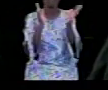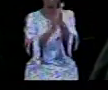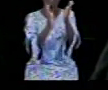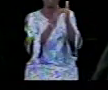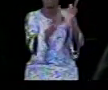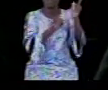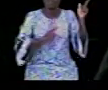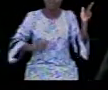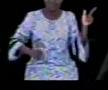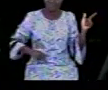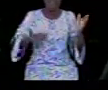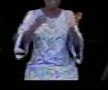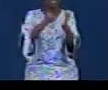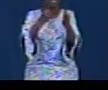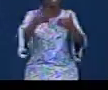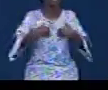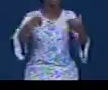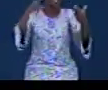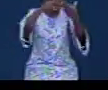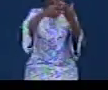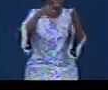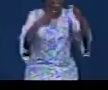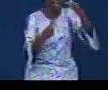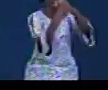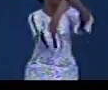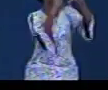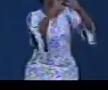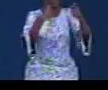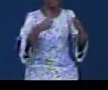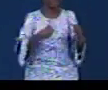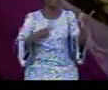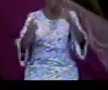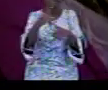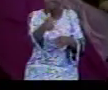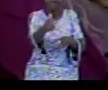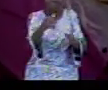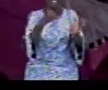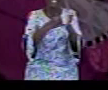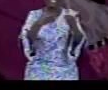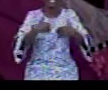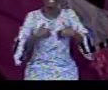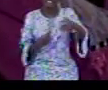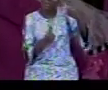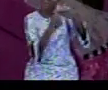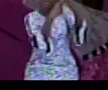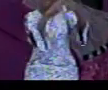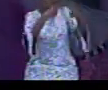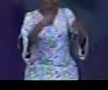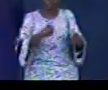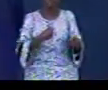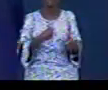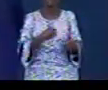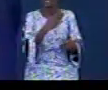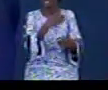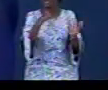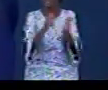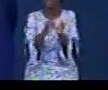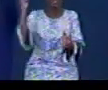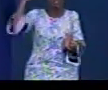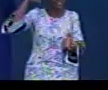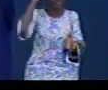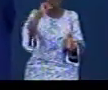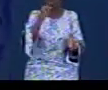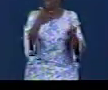me. It has come to me. And that grace will not allow you to be